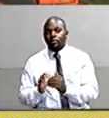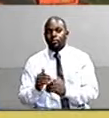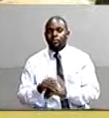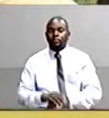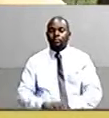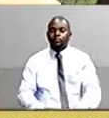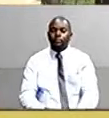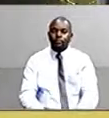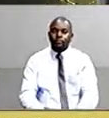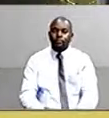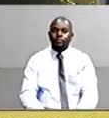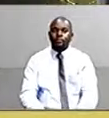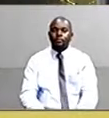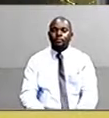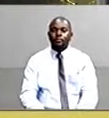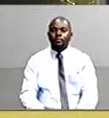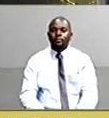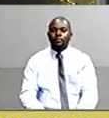basis.